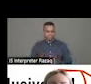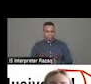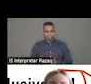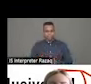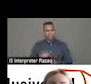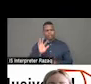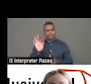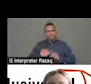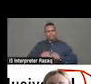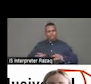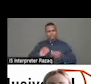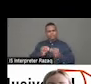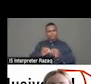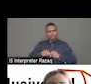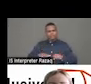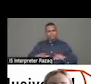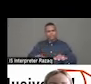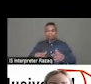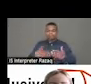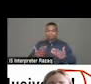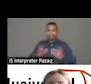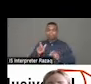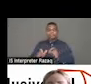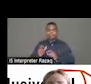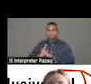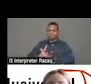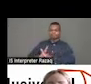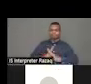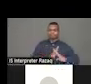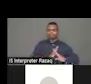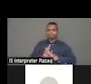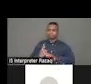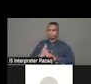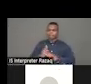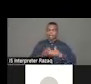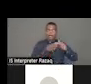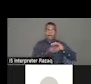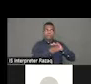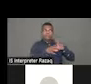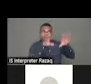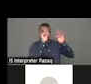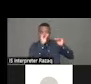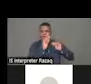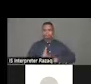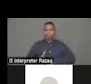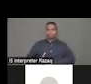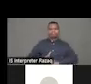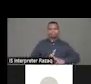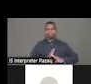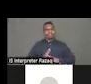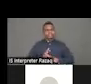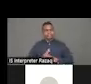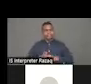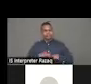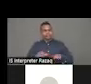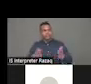was denied for a lot of children. So we started, had a couple of years with the Centers for